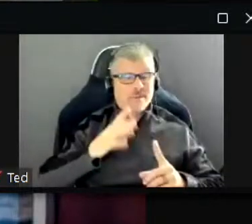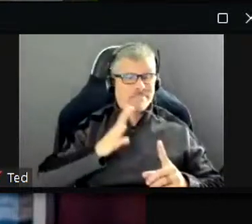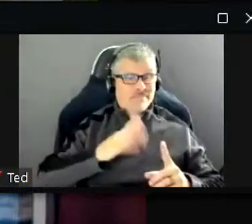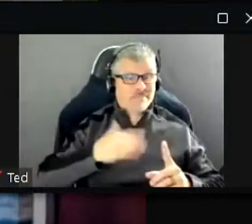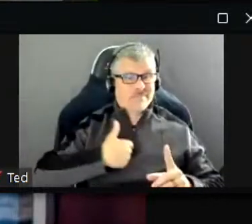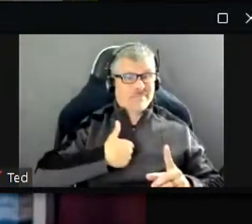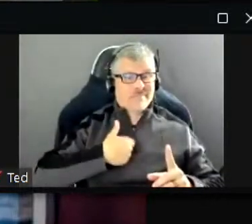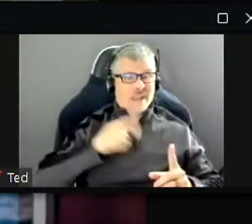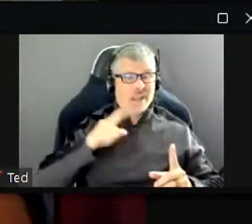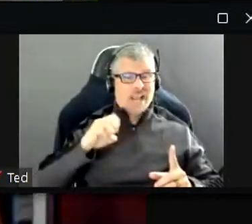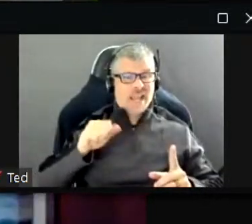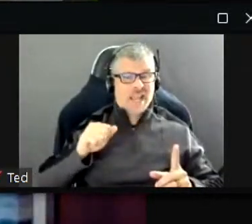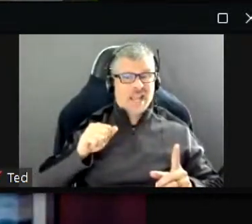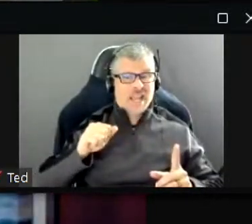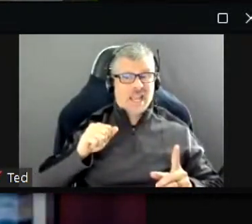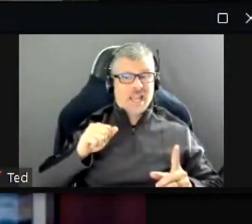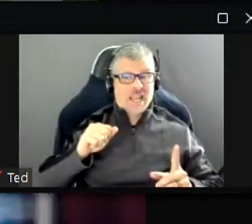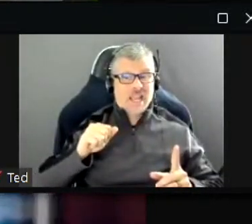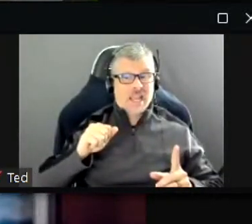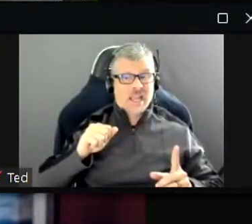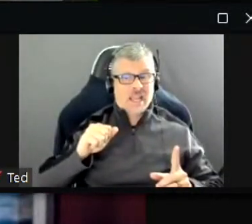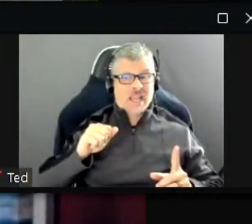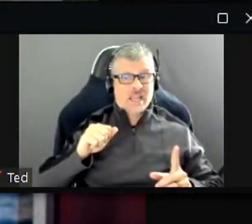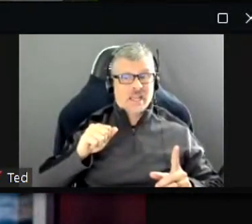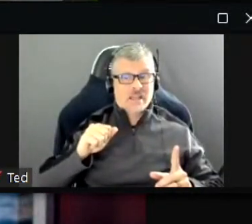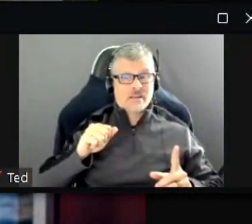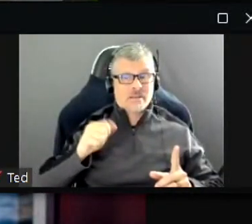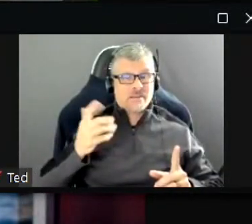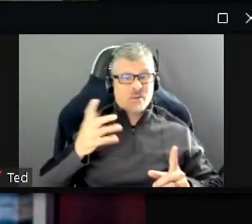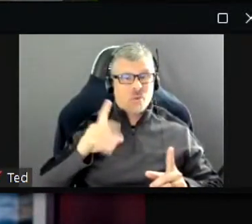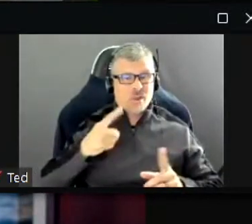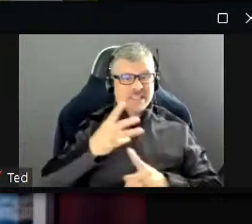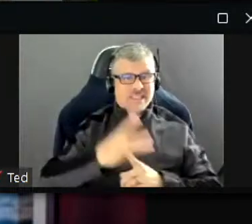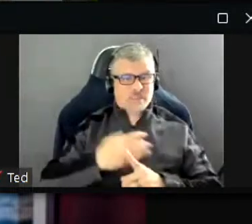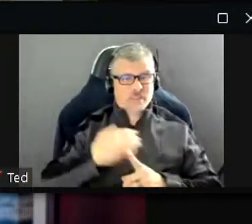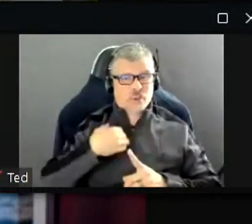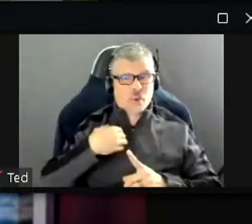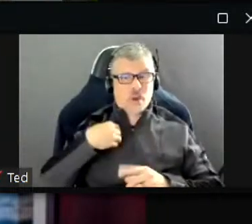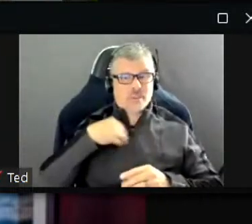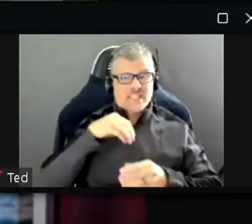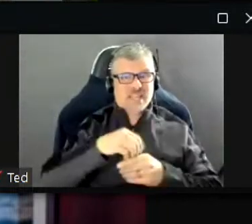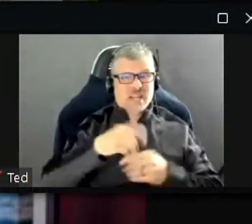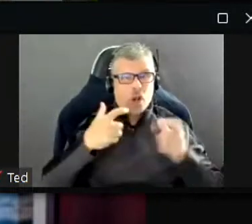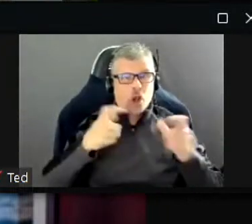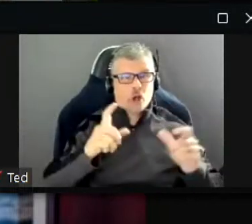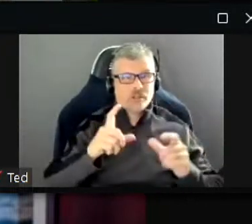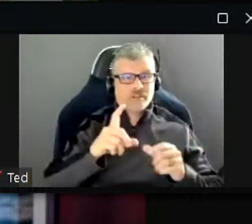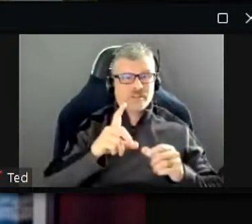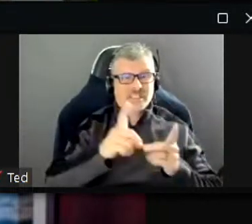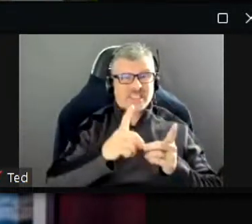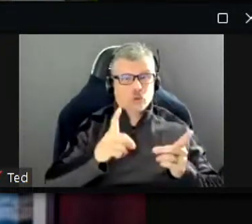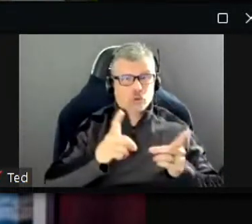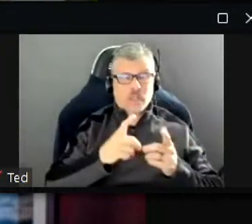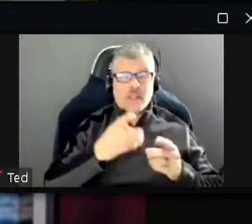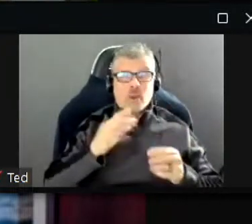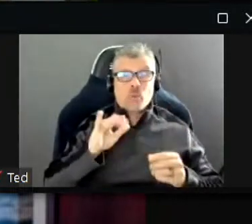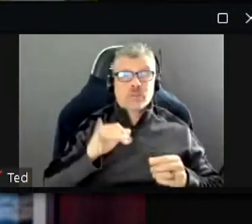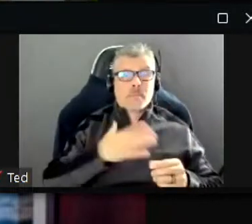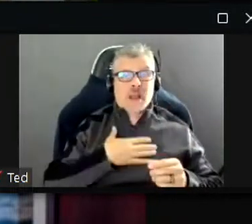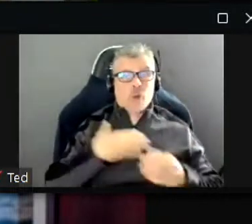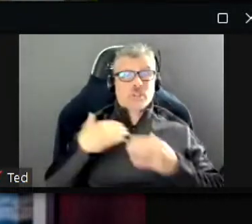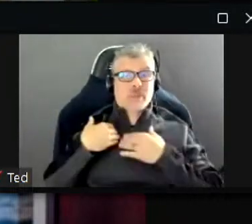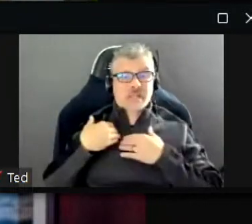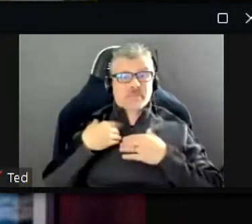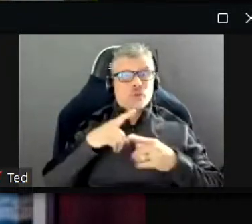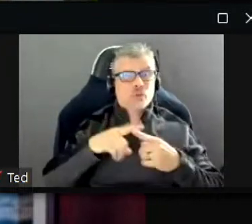a person like 6 months ago, in a large district, it was my responsibility to make sure that I developed the